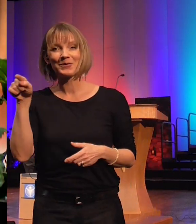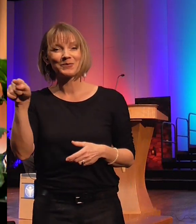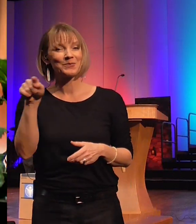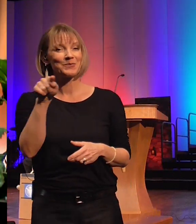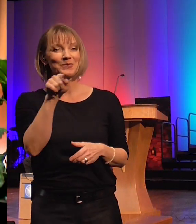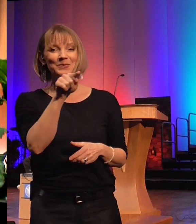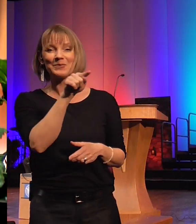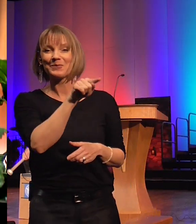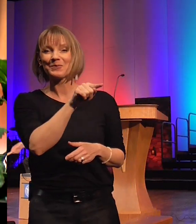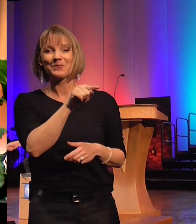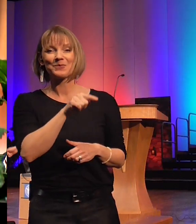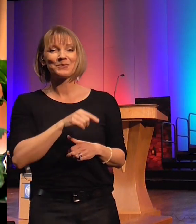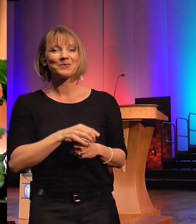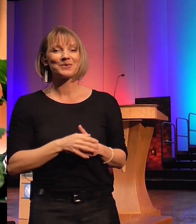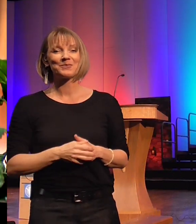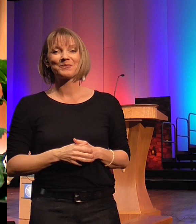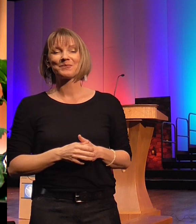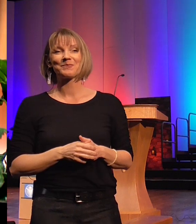for you.